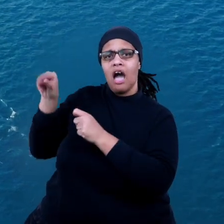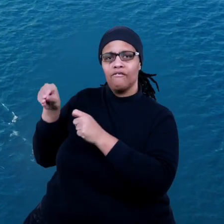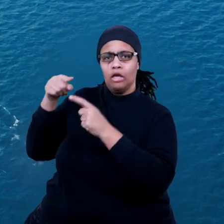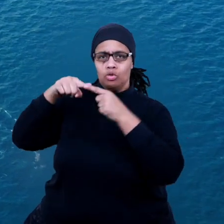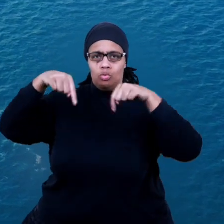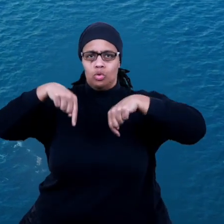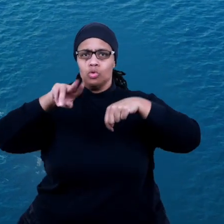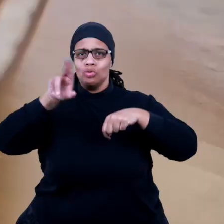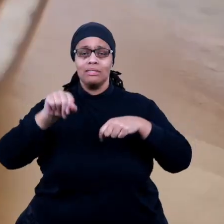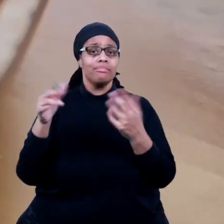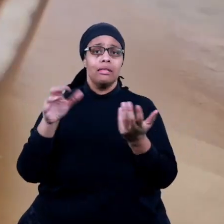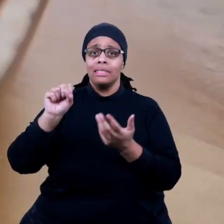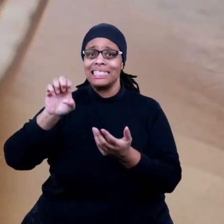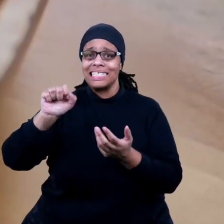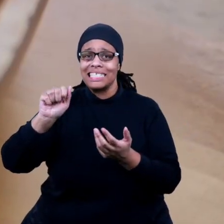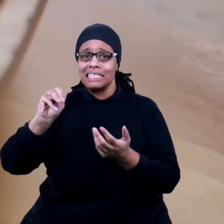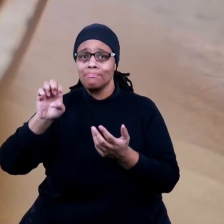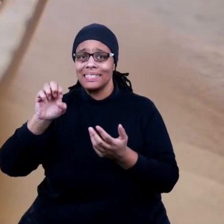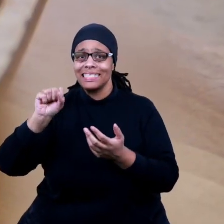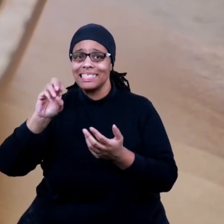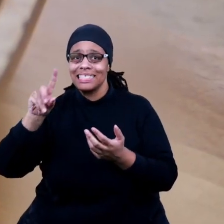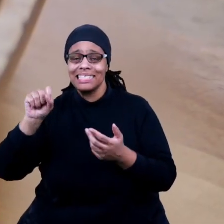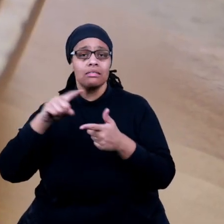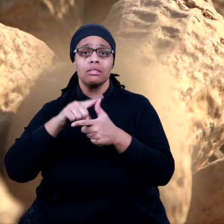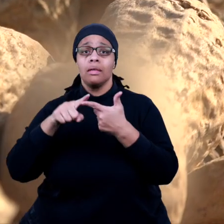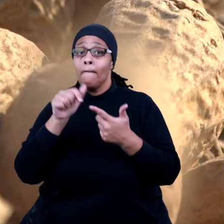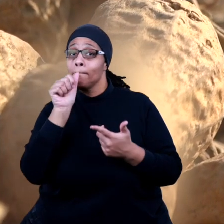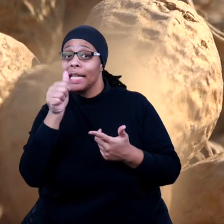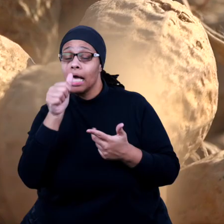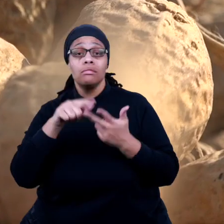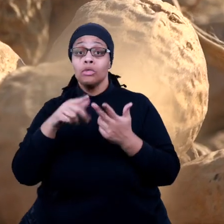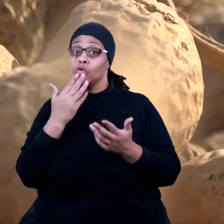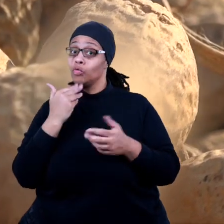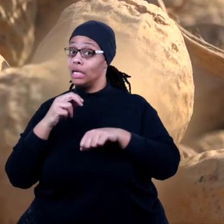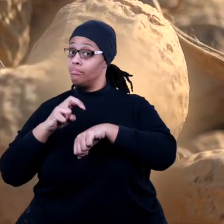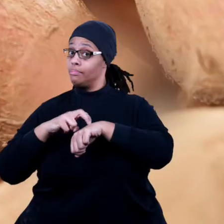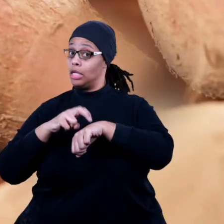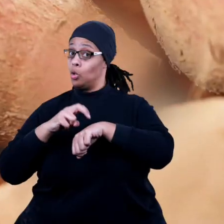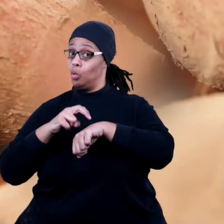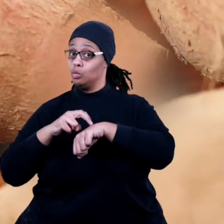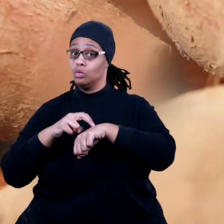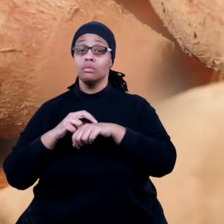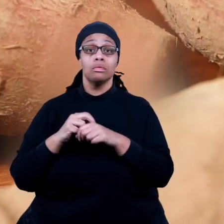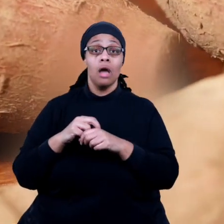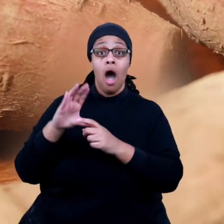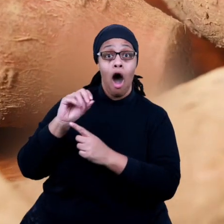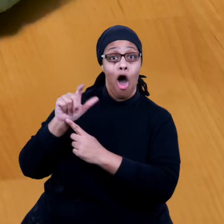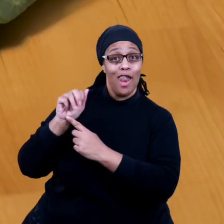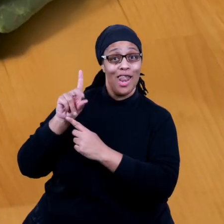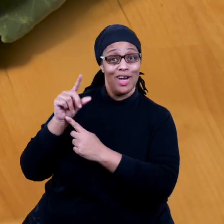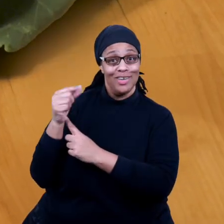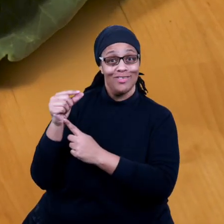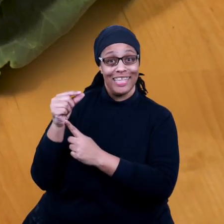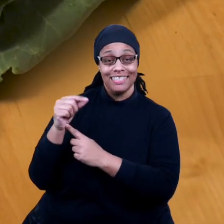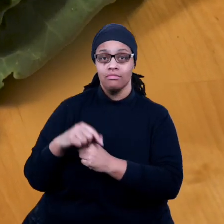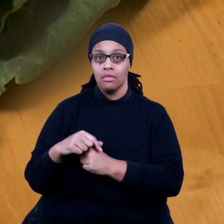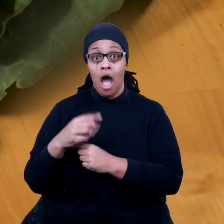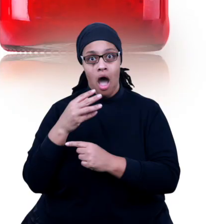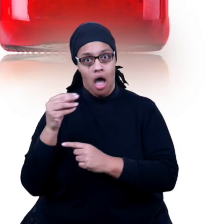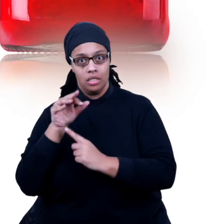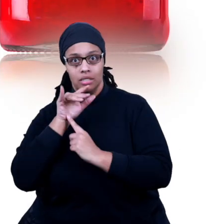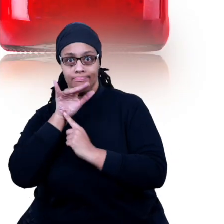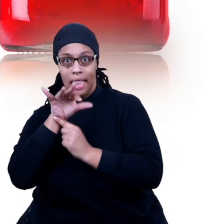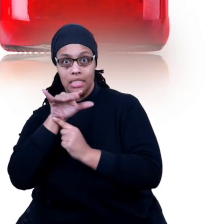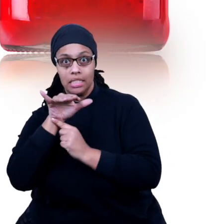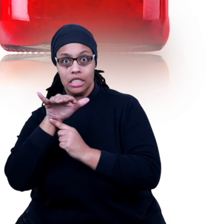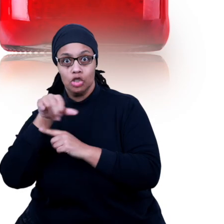U.S. by Africans, such as sesame seeds, peanuts, sweet potatoes, collard greens,